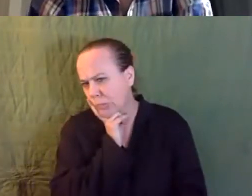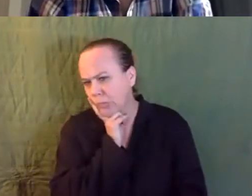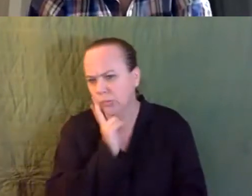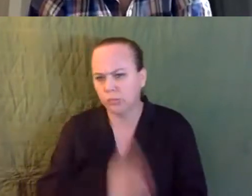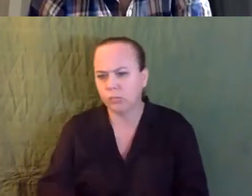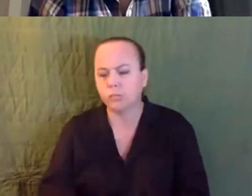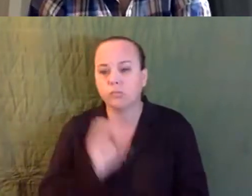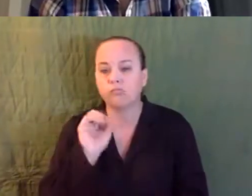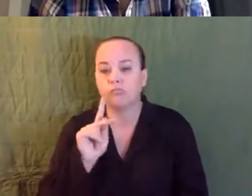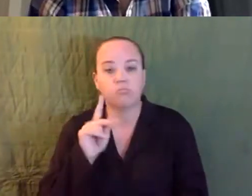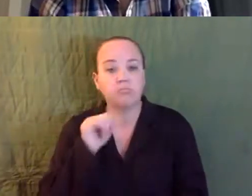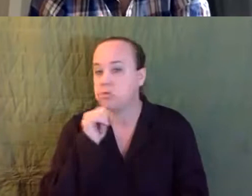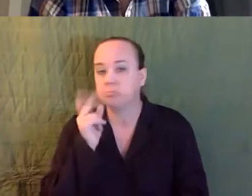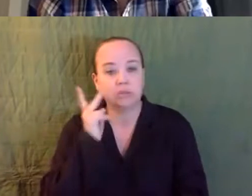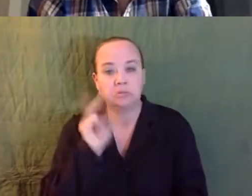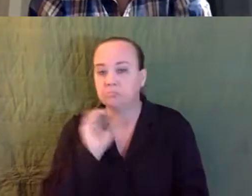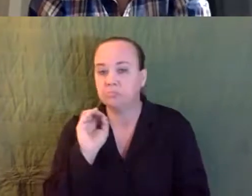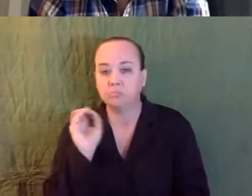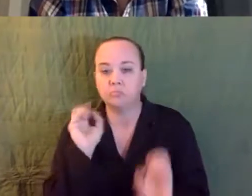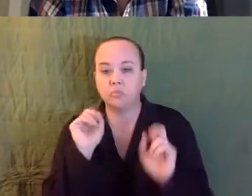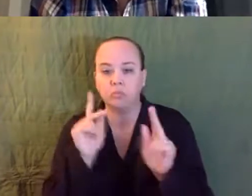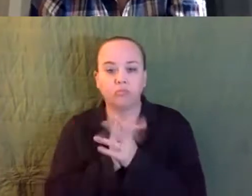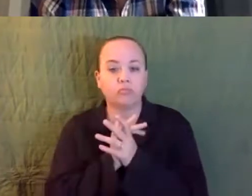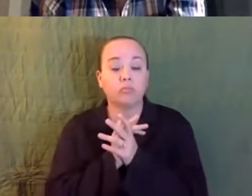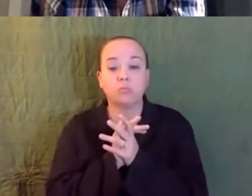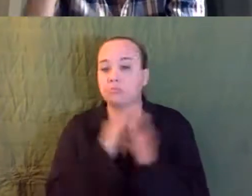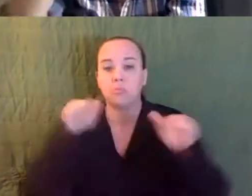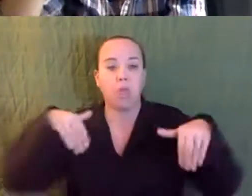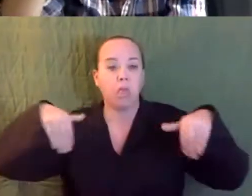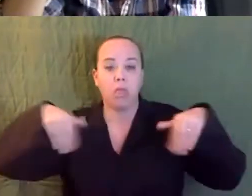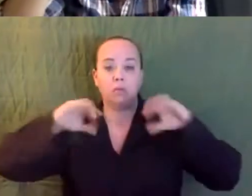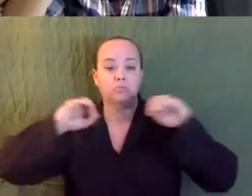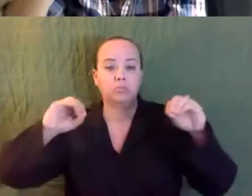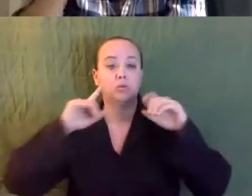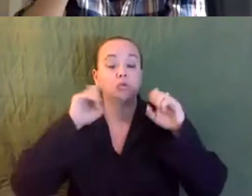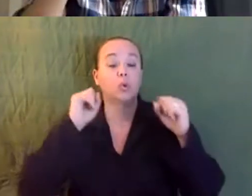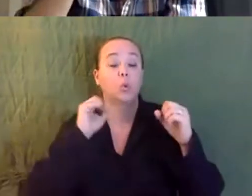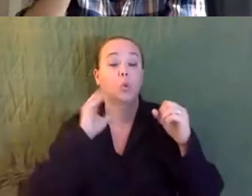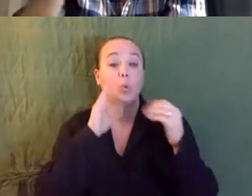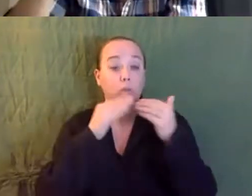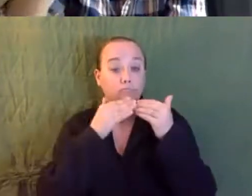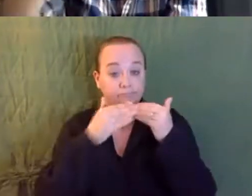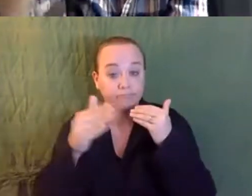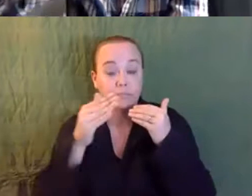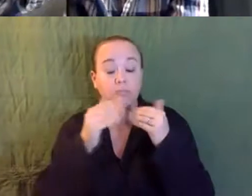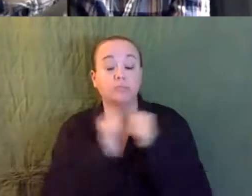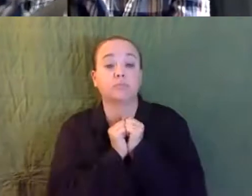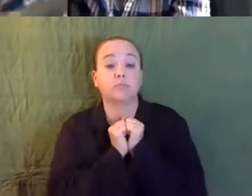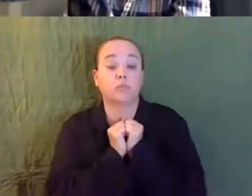All right. I don't see any. Yeah. All right. We did not. So I am going to proceed